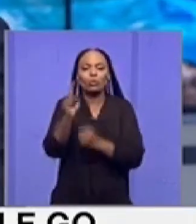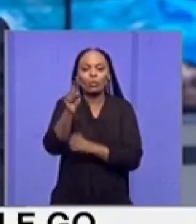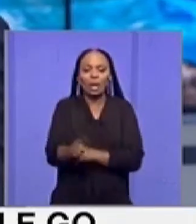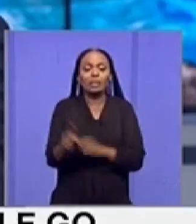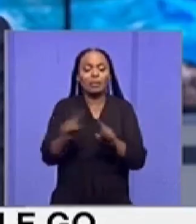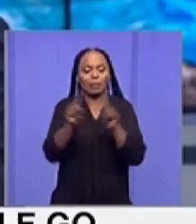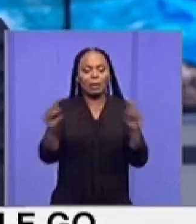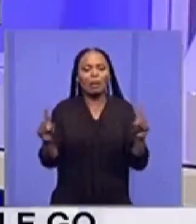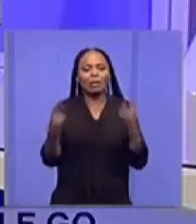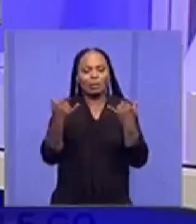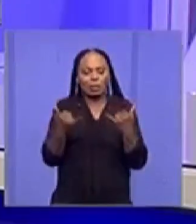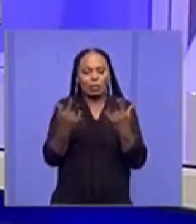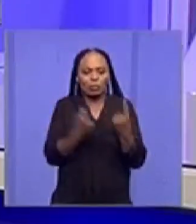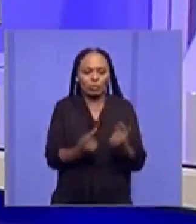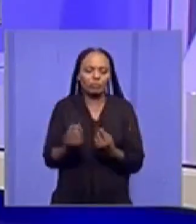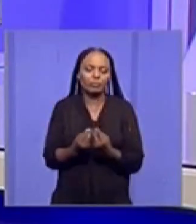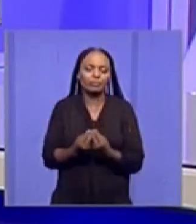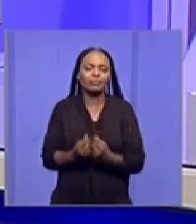it.